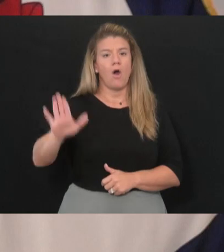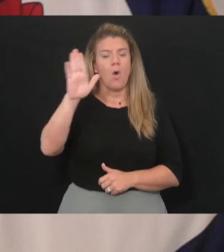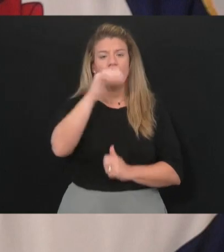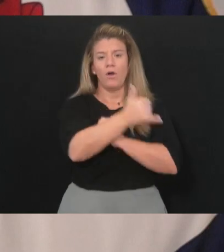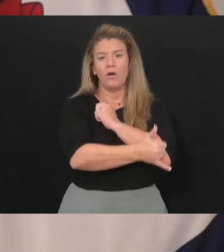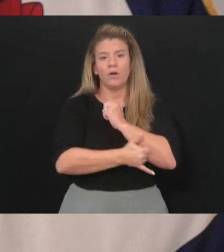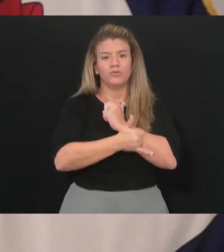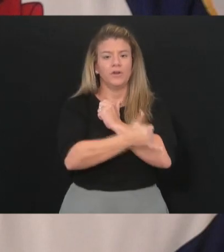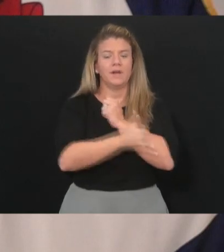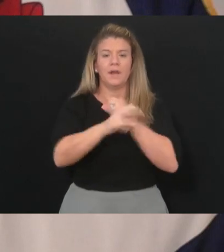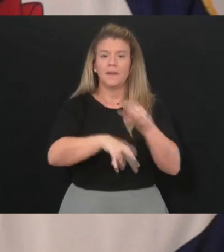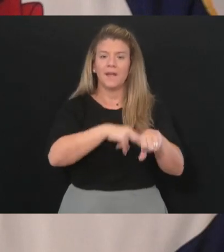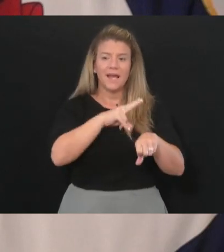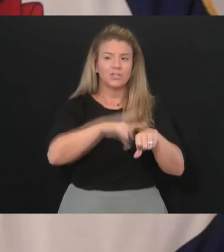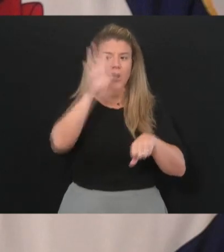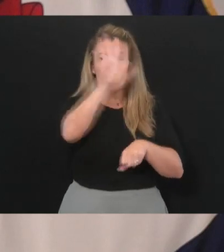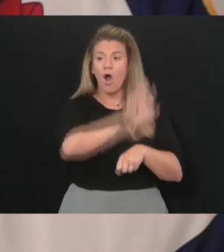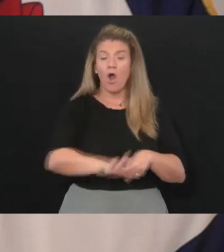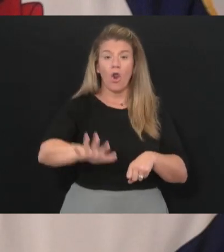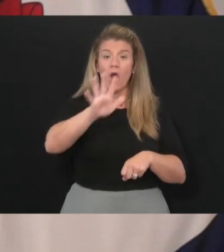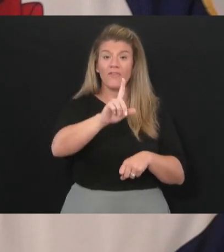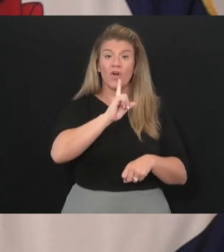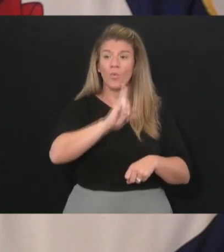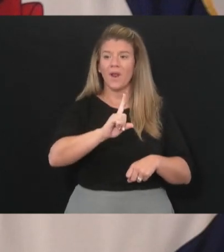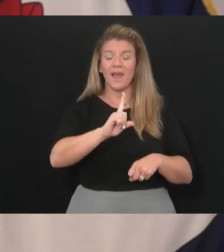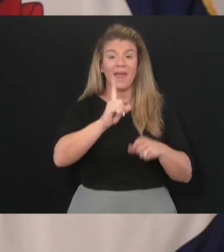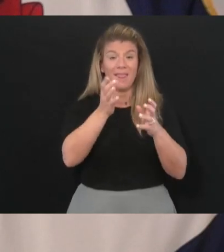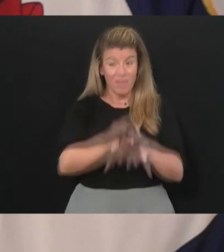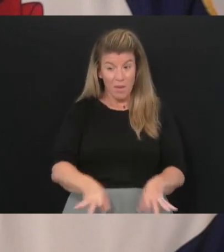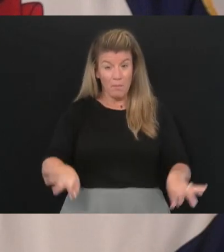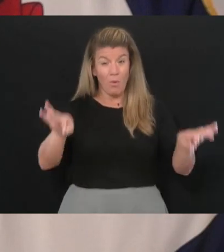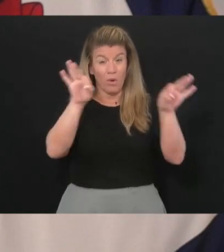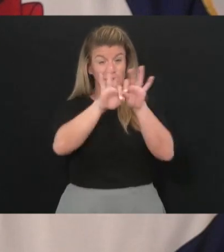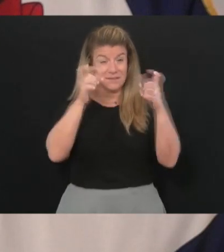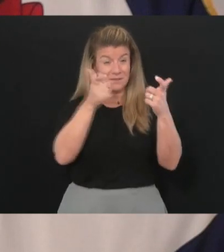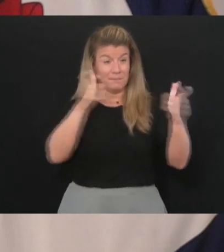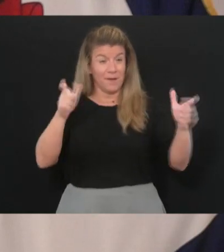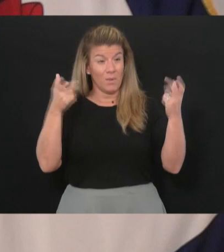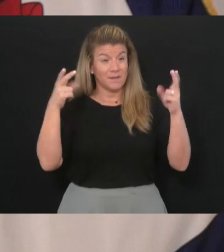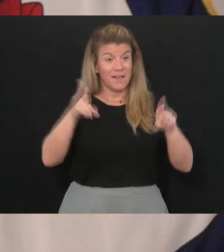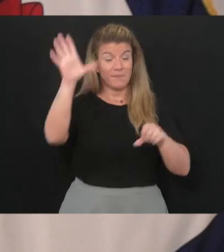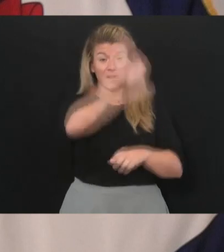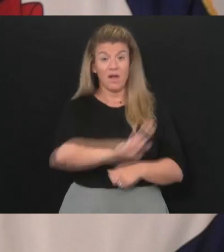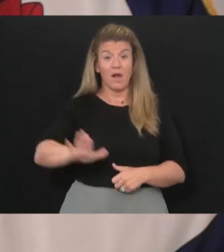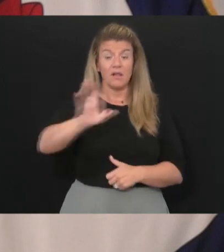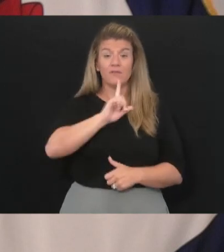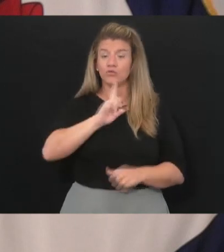and the magnitude of this across our nation is astronomical.